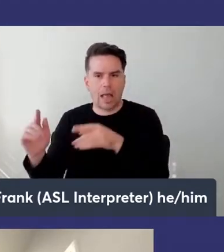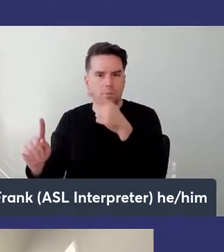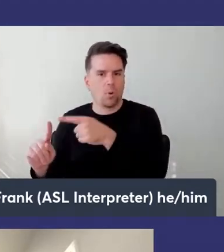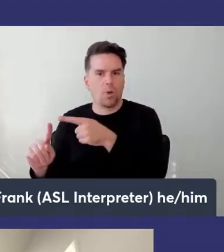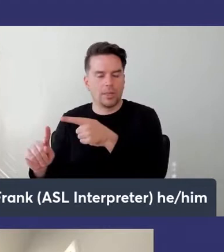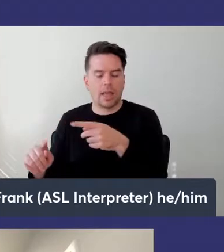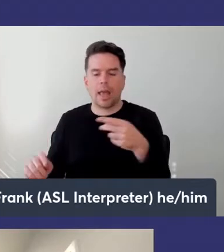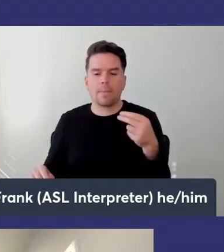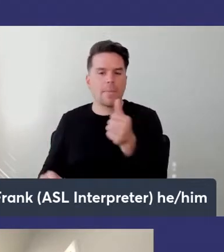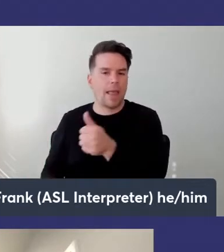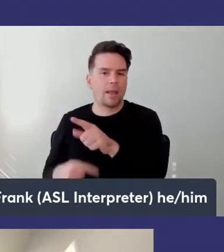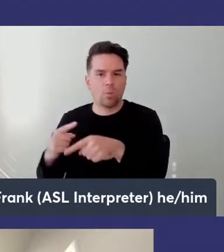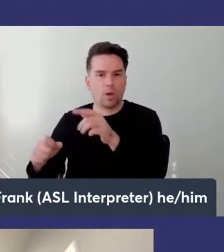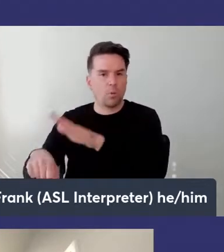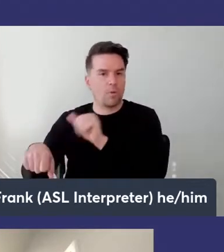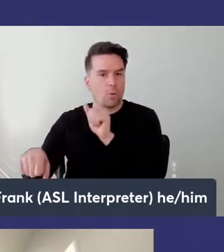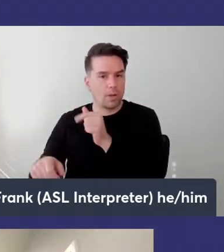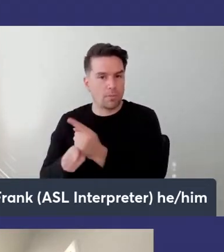when you invoke it, right?